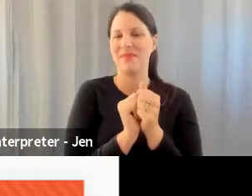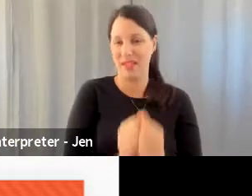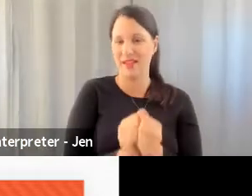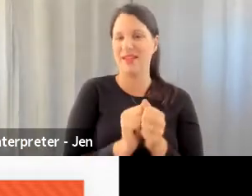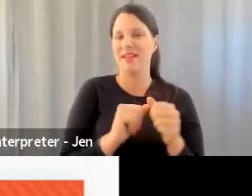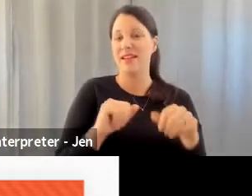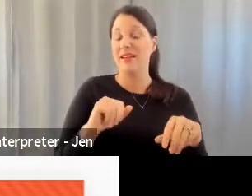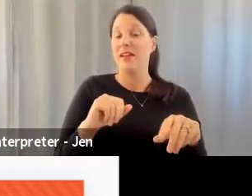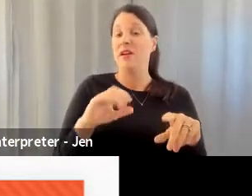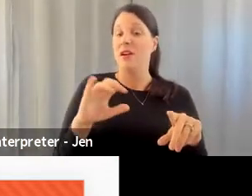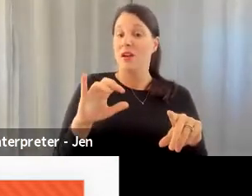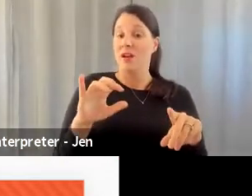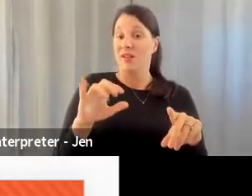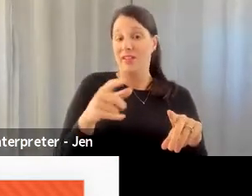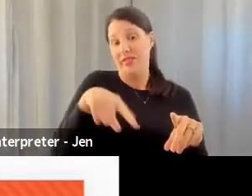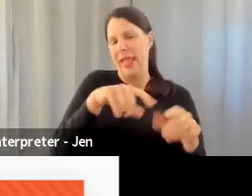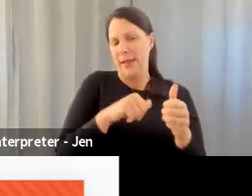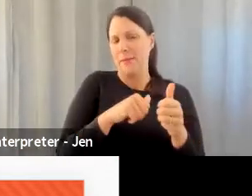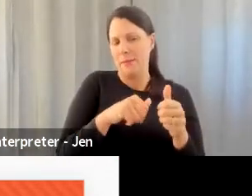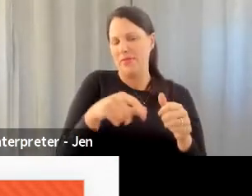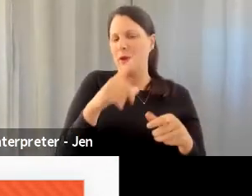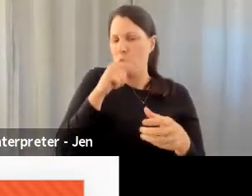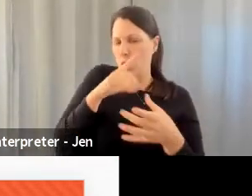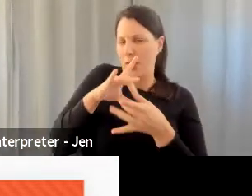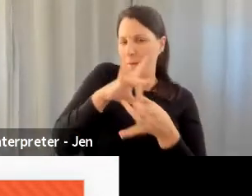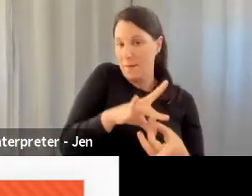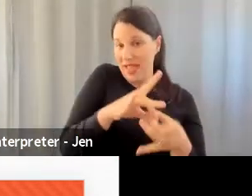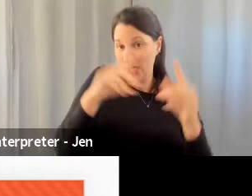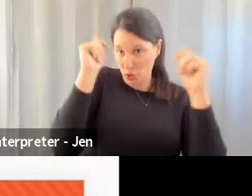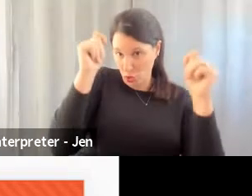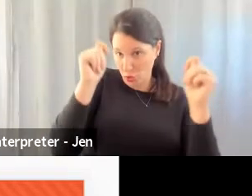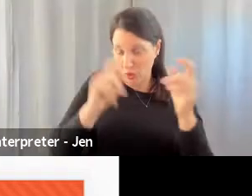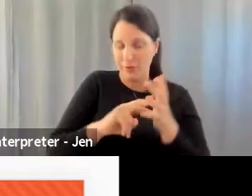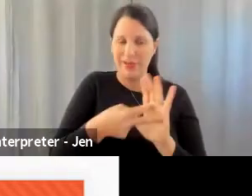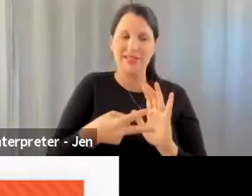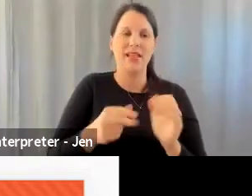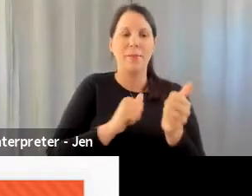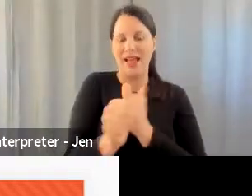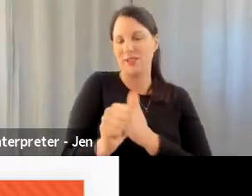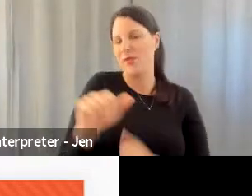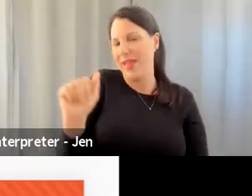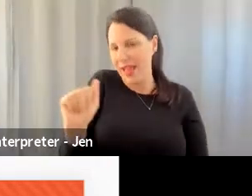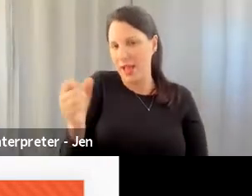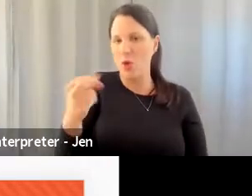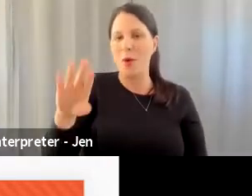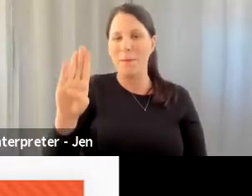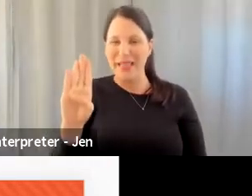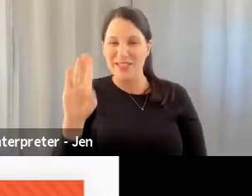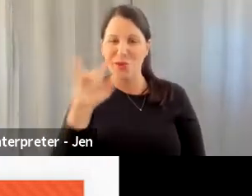and it's probably what their second or third semester tutoring at. So they're like mini experts,